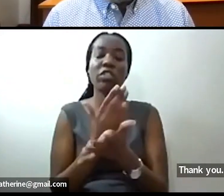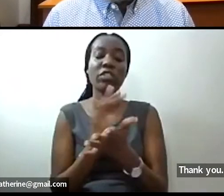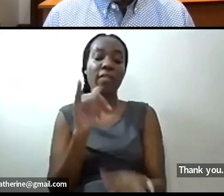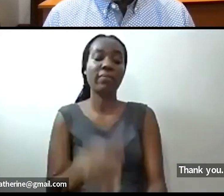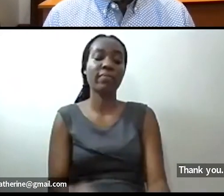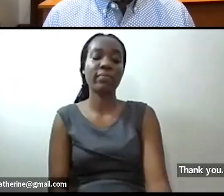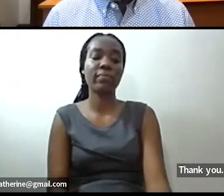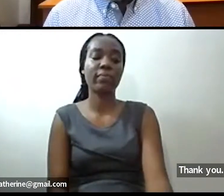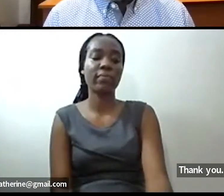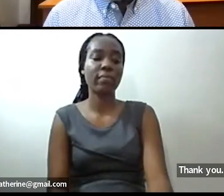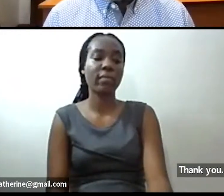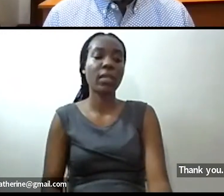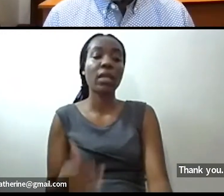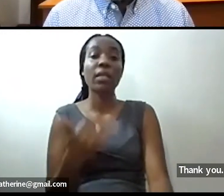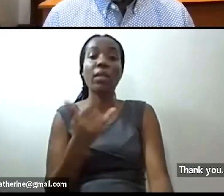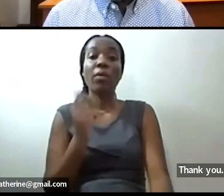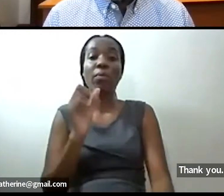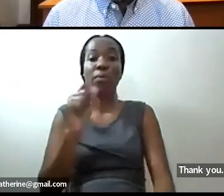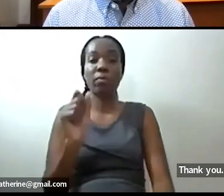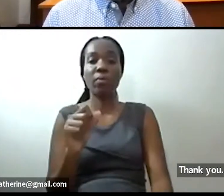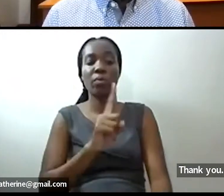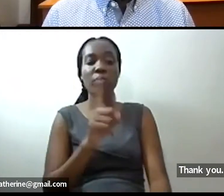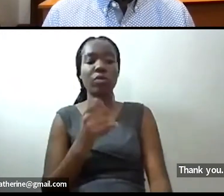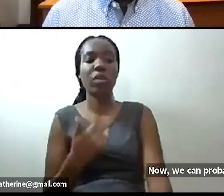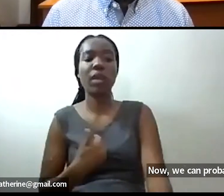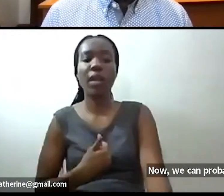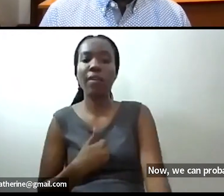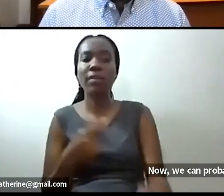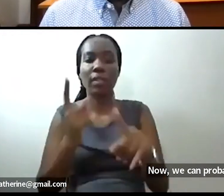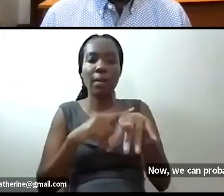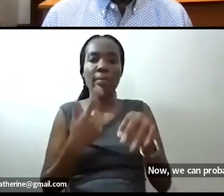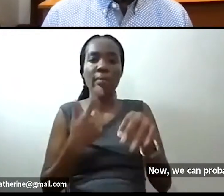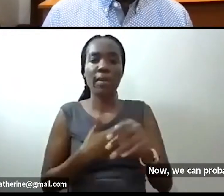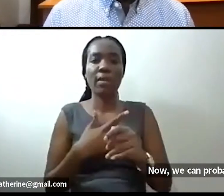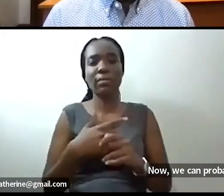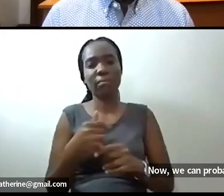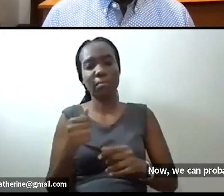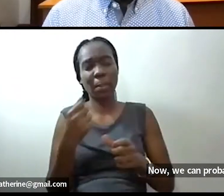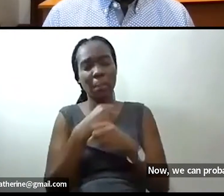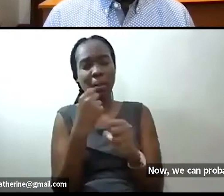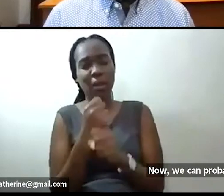Now we can probably, Richard, you can take the questions maybe as I figure out this internet thing.